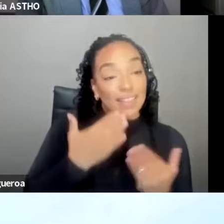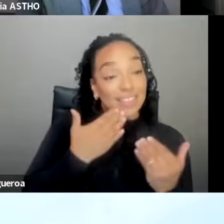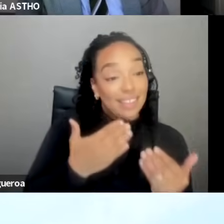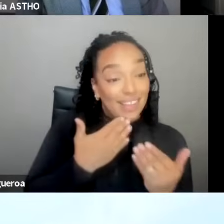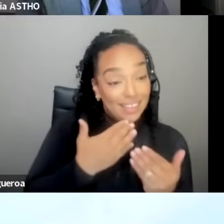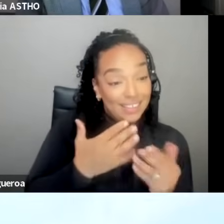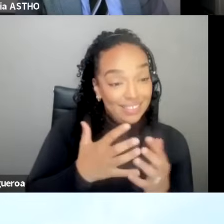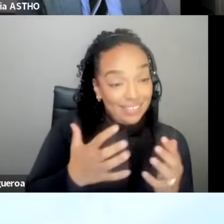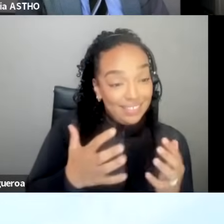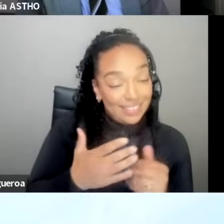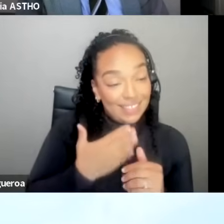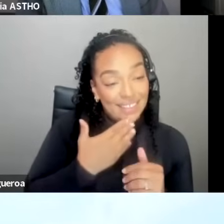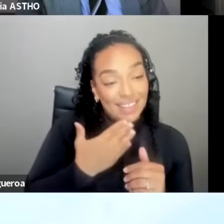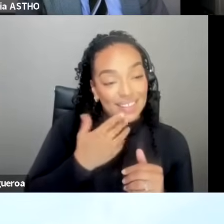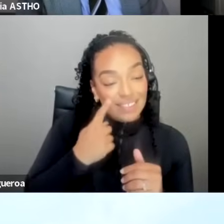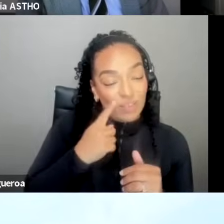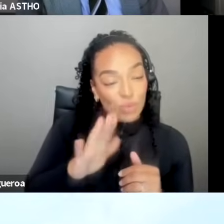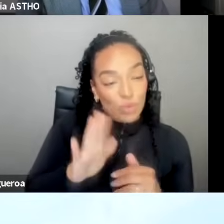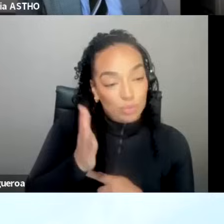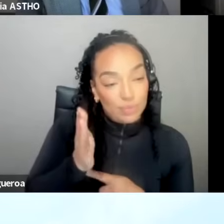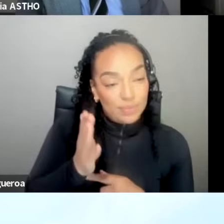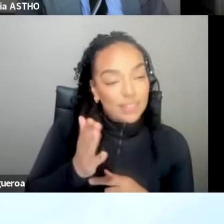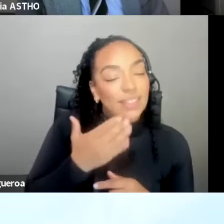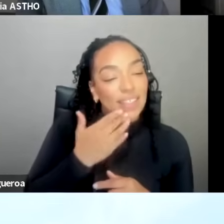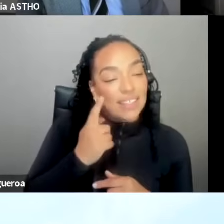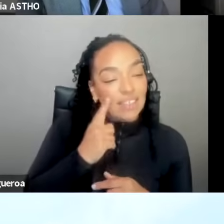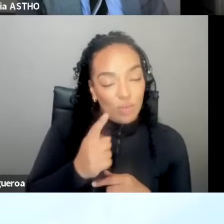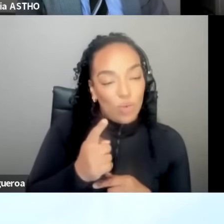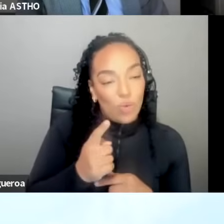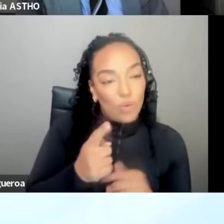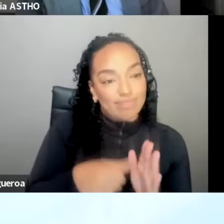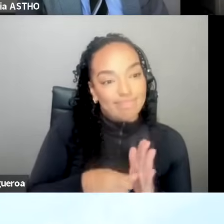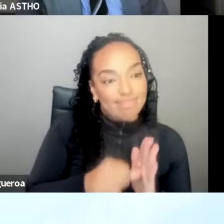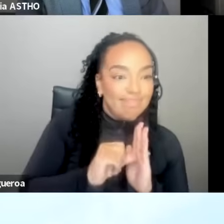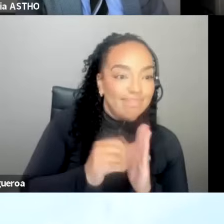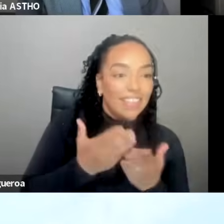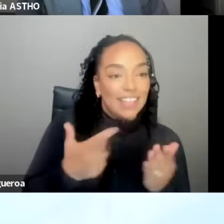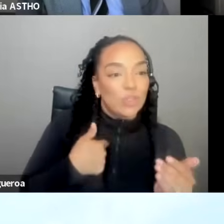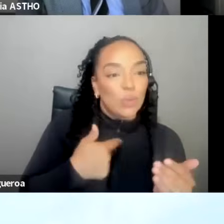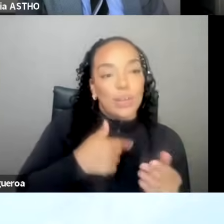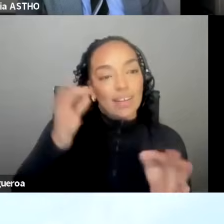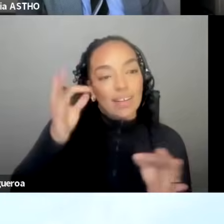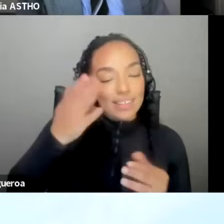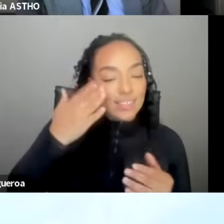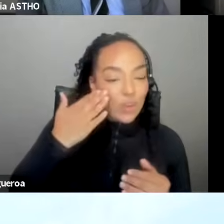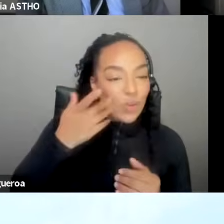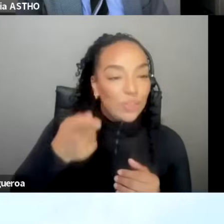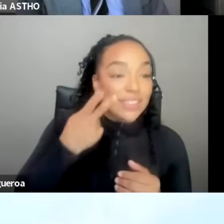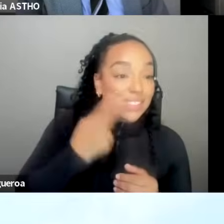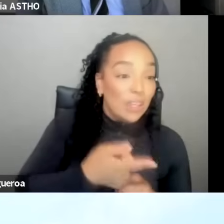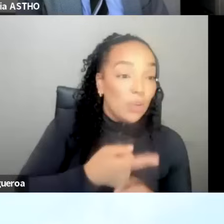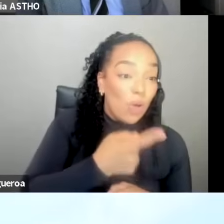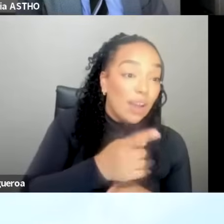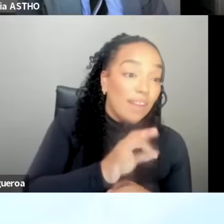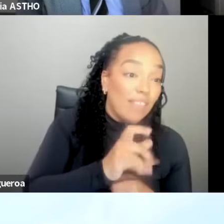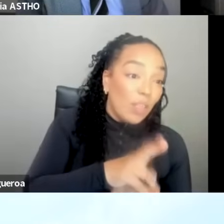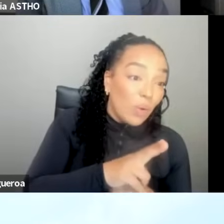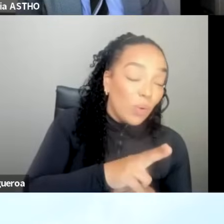And thanks for emphasizing all the things we don't know. As Nancy Cox used to say, you've seen one flu epidemic, you've seen one flu